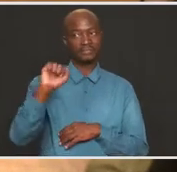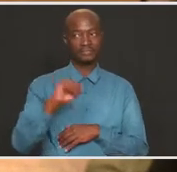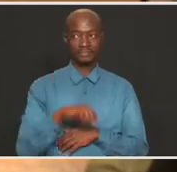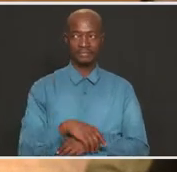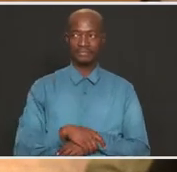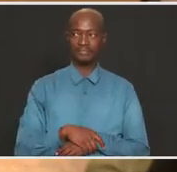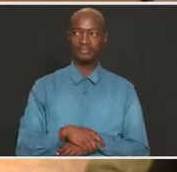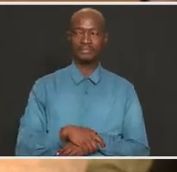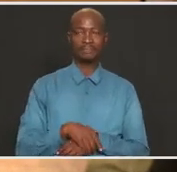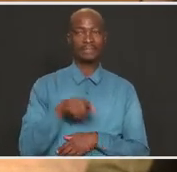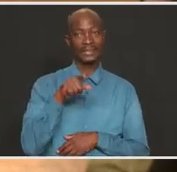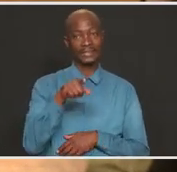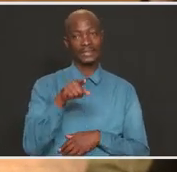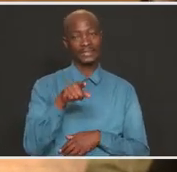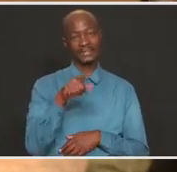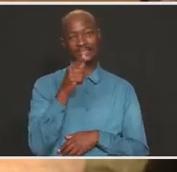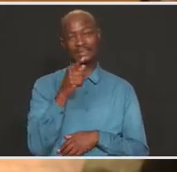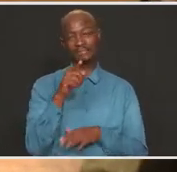the Bella bill